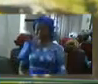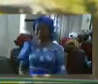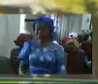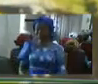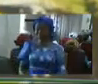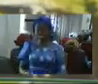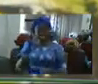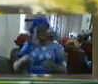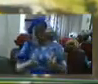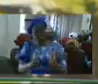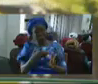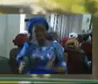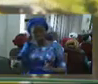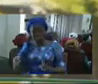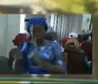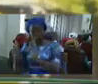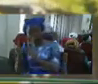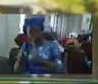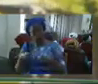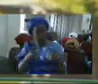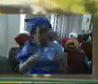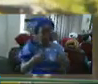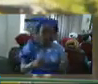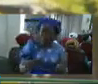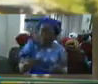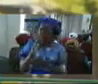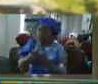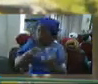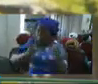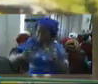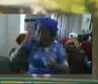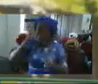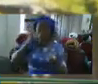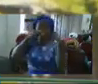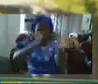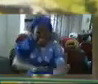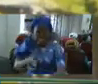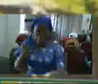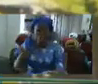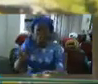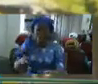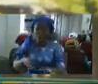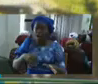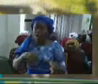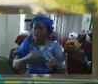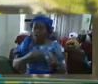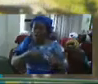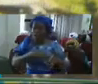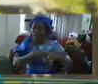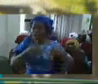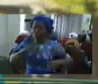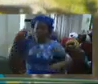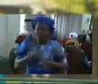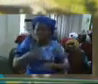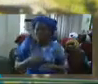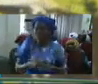The way things are going, some people will die of hypertension, of high blood